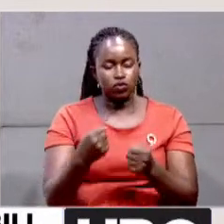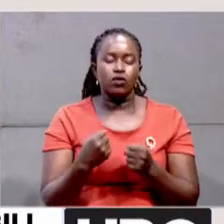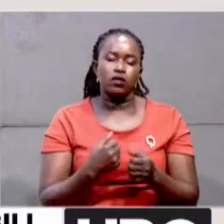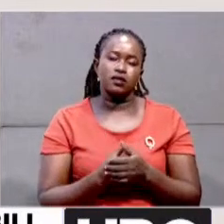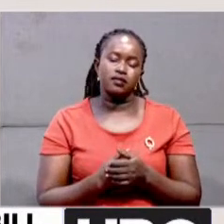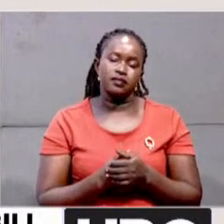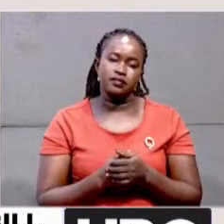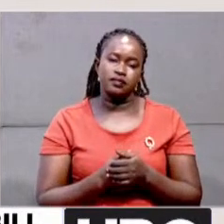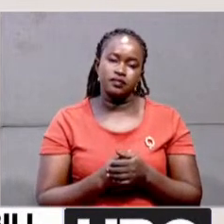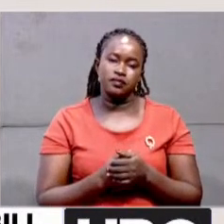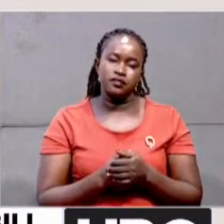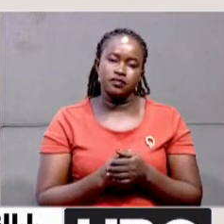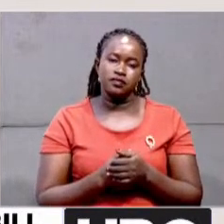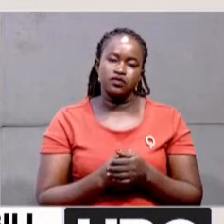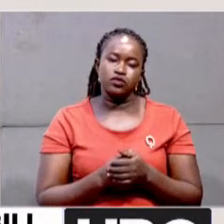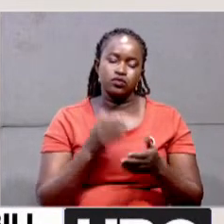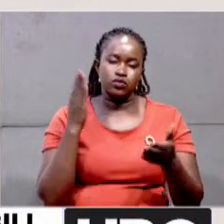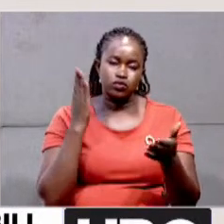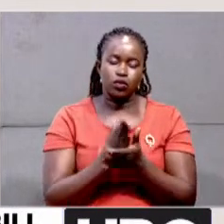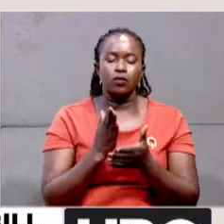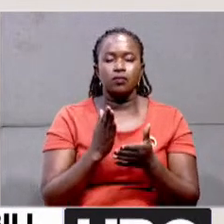the Ebitingwa.